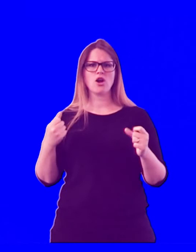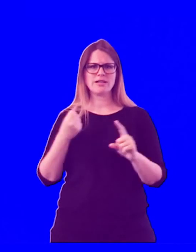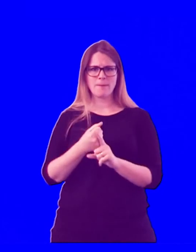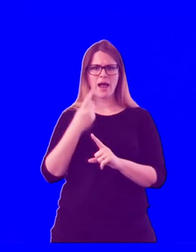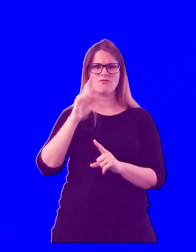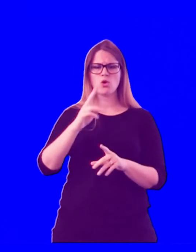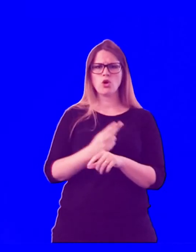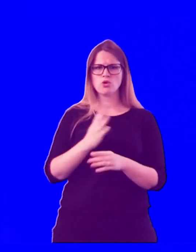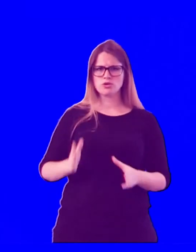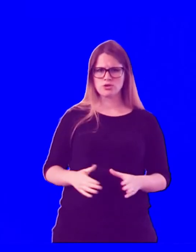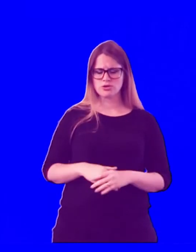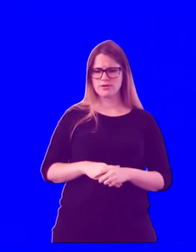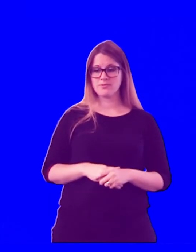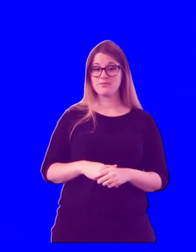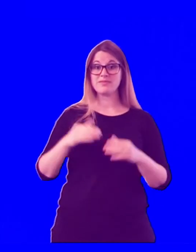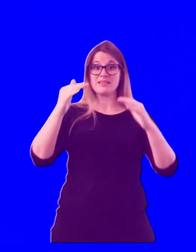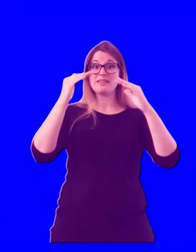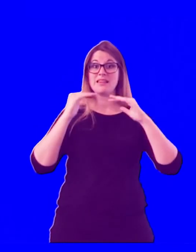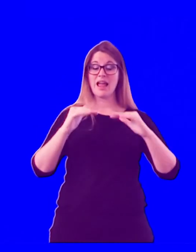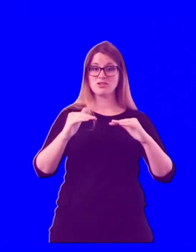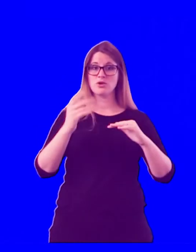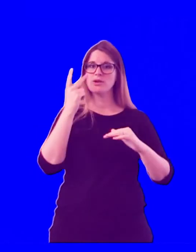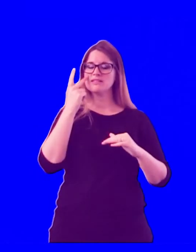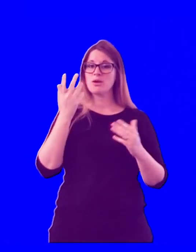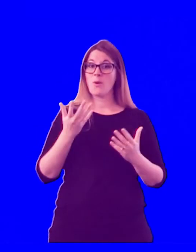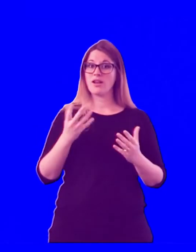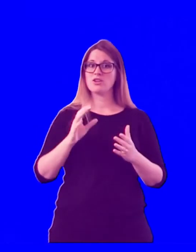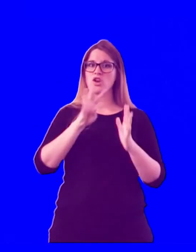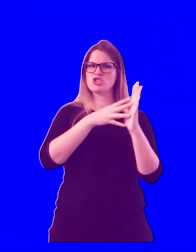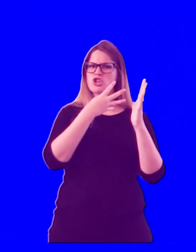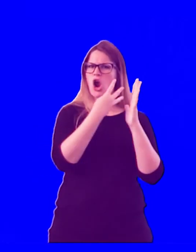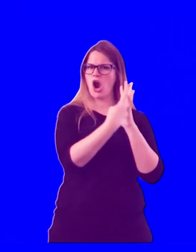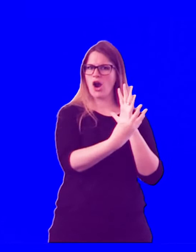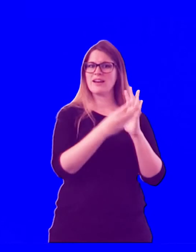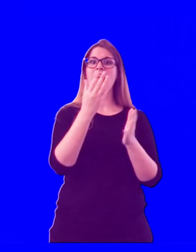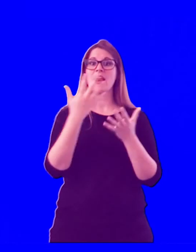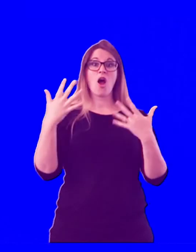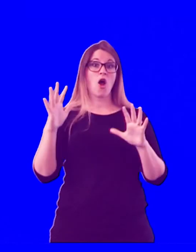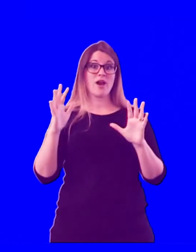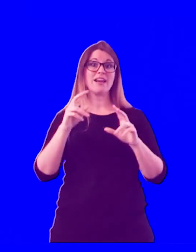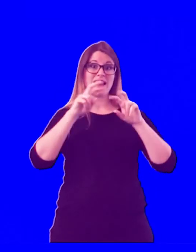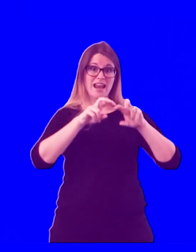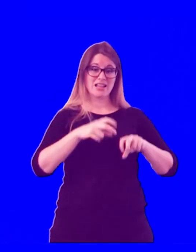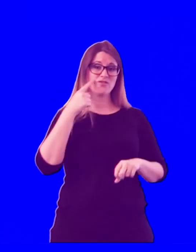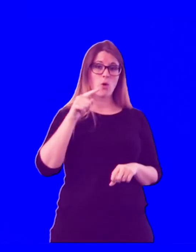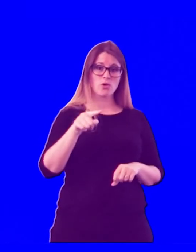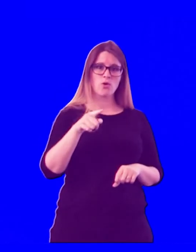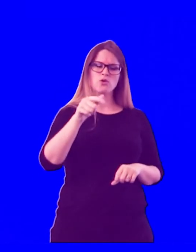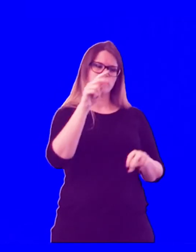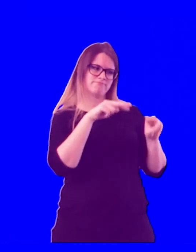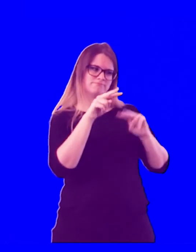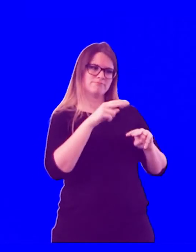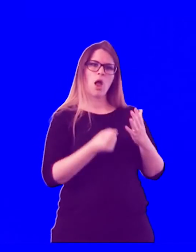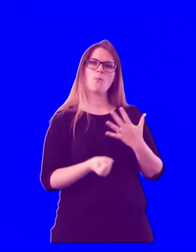your users. Next, you're going to see that we have some charts and some analysis that we've done for you that will let you go through